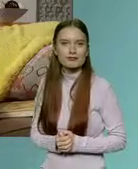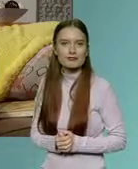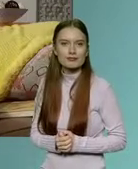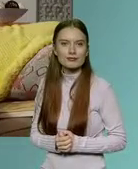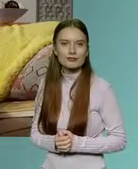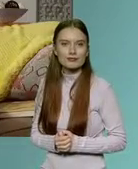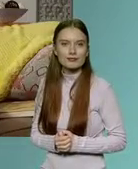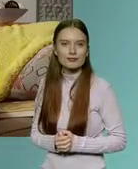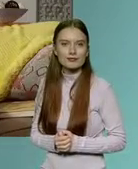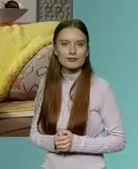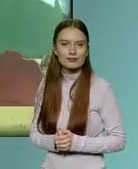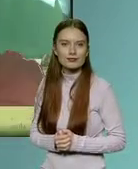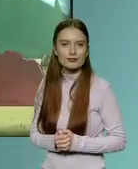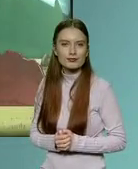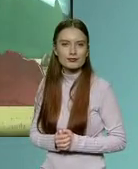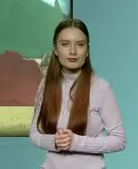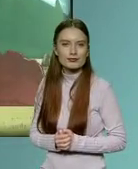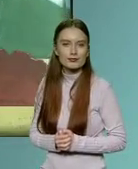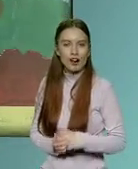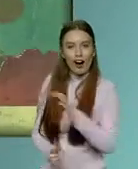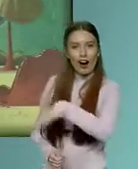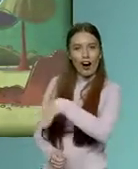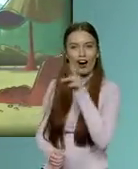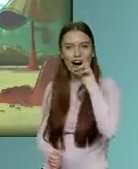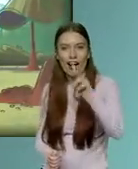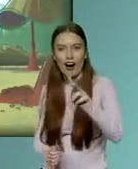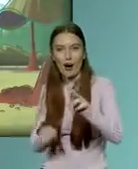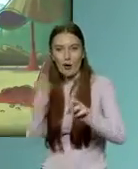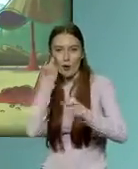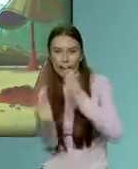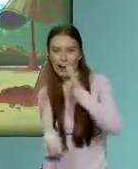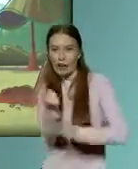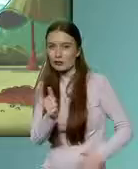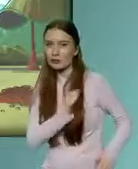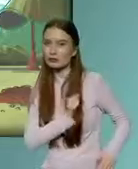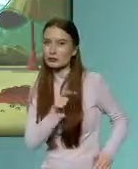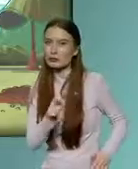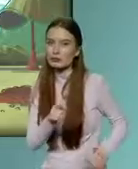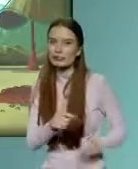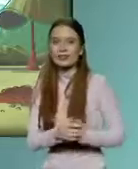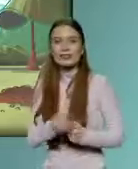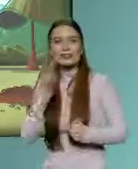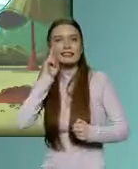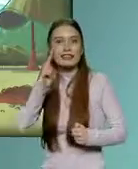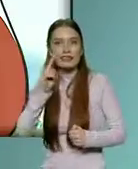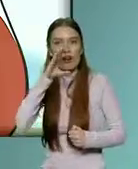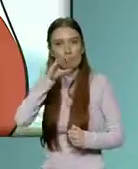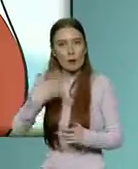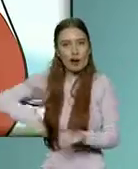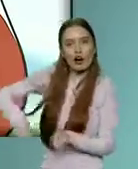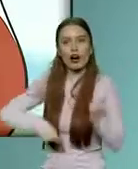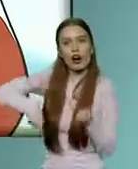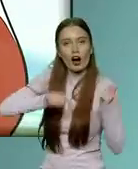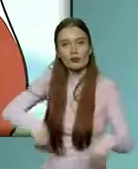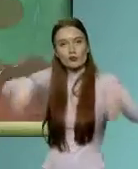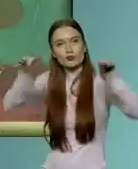TV. look, watch what's going to happen. See, the fox dug a pit and put the carrot as bait for